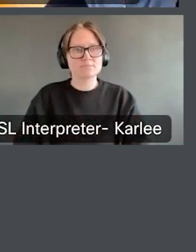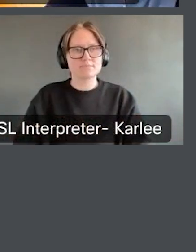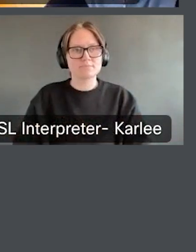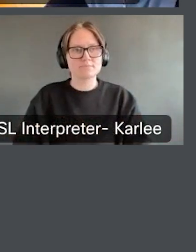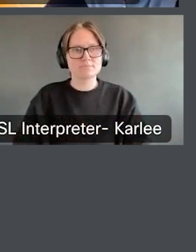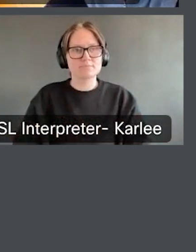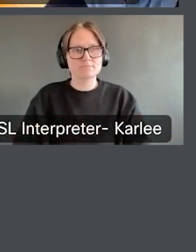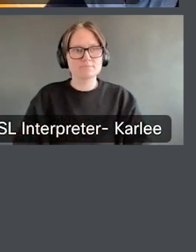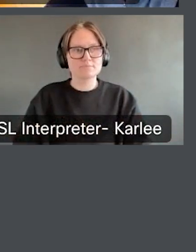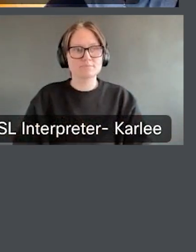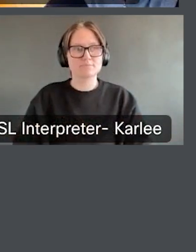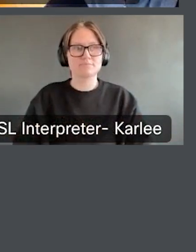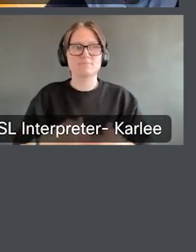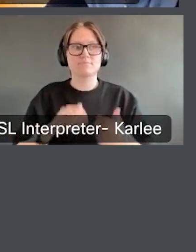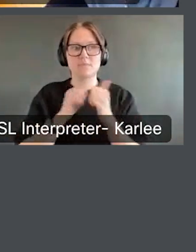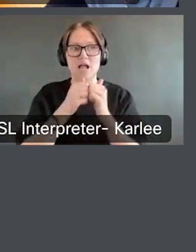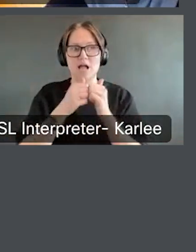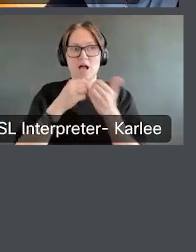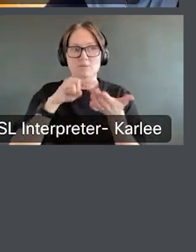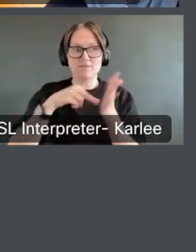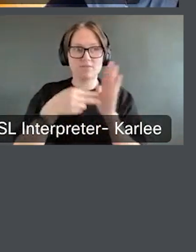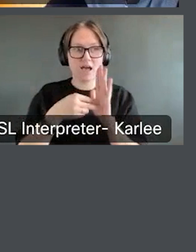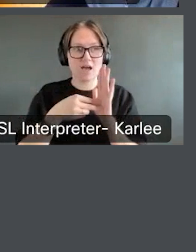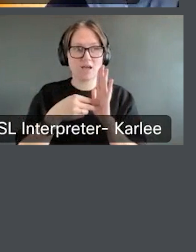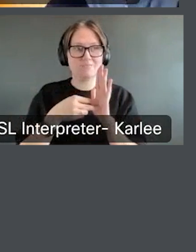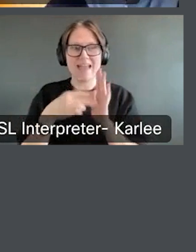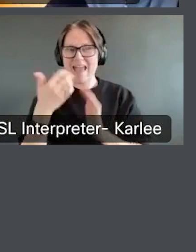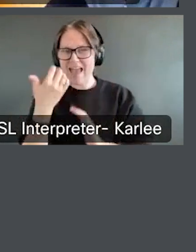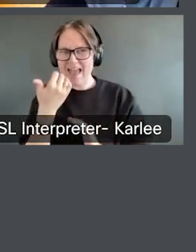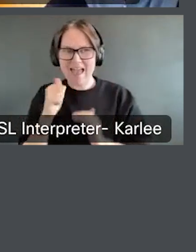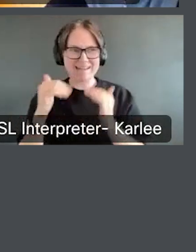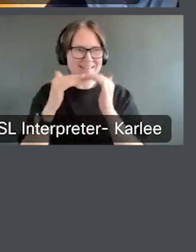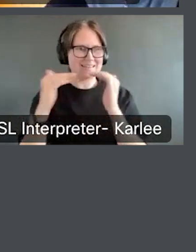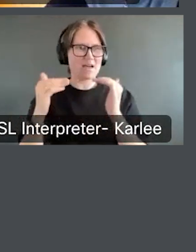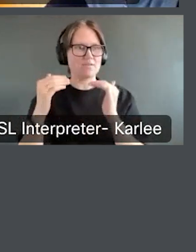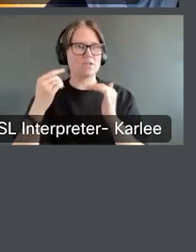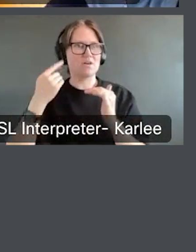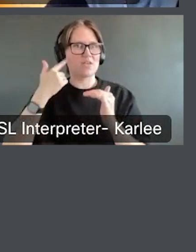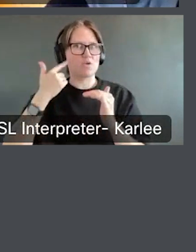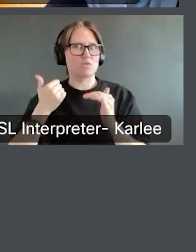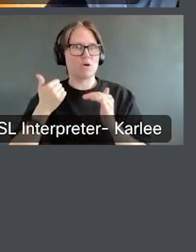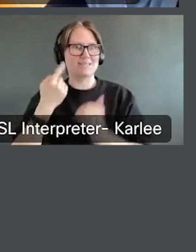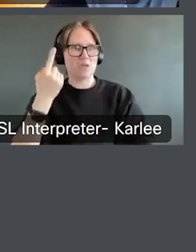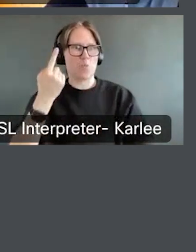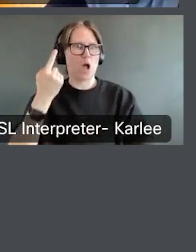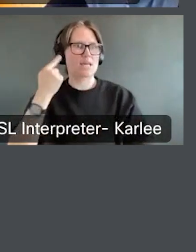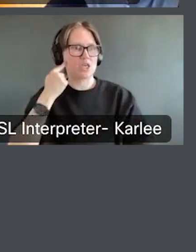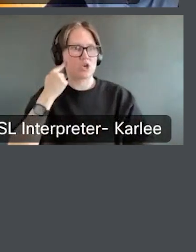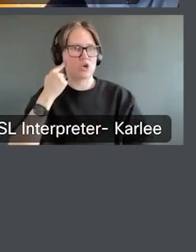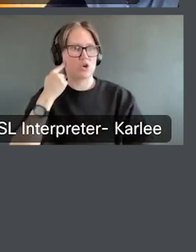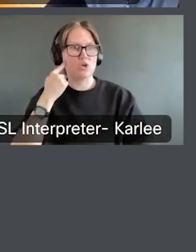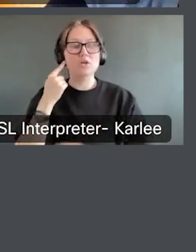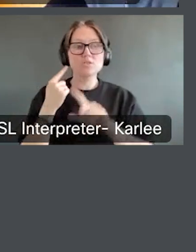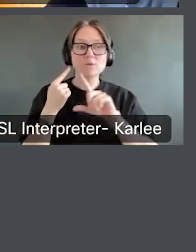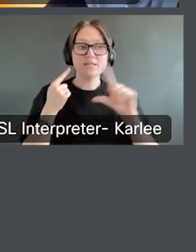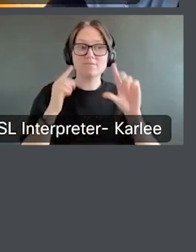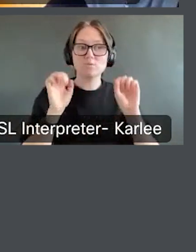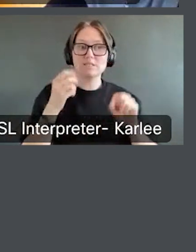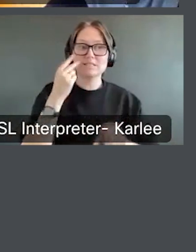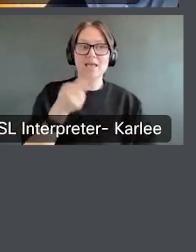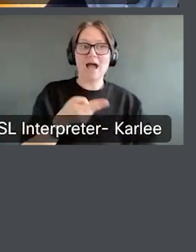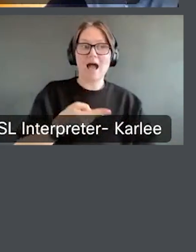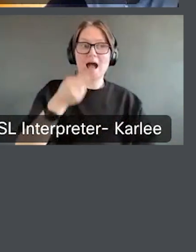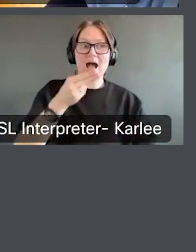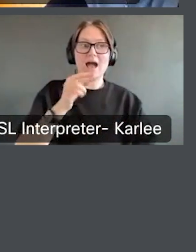defined it as loss of any degree of hearing loss in one ear. So on the left-hand side, you see a high frequency unilateral